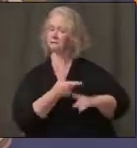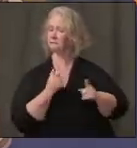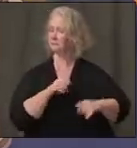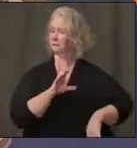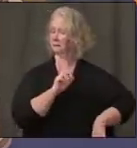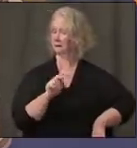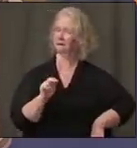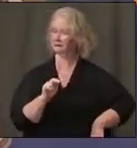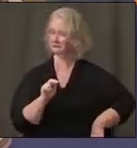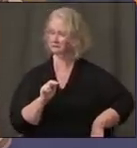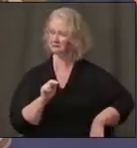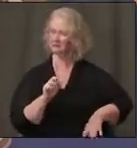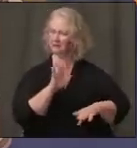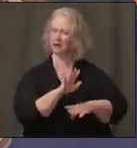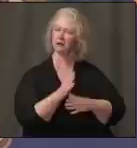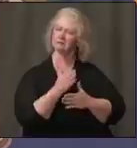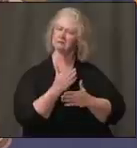is